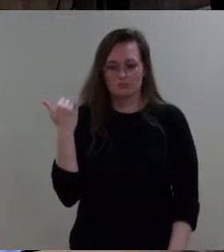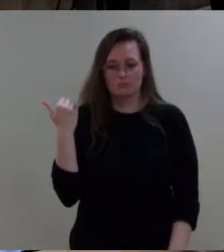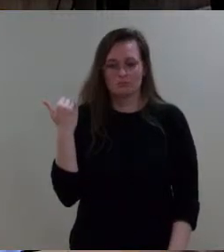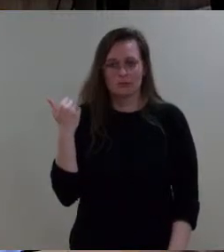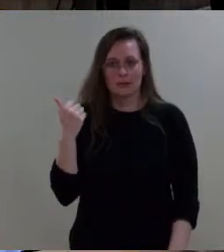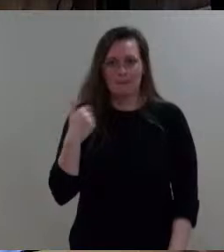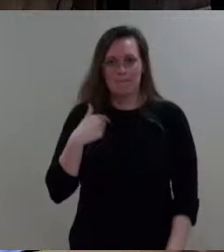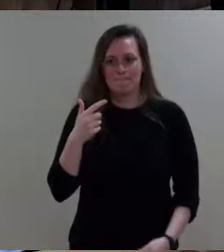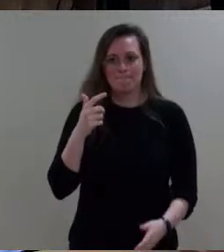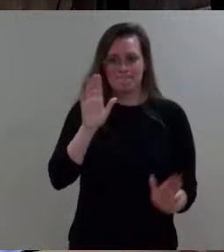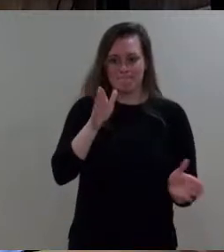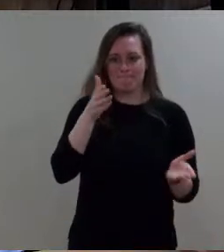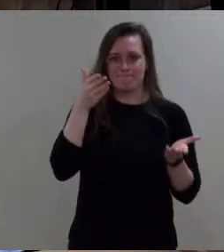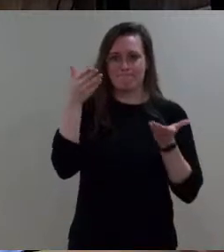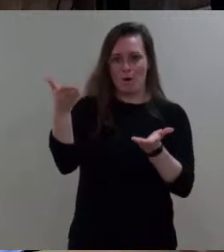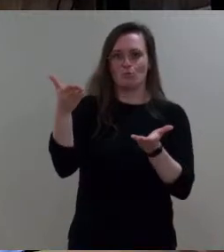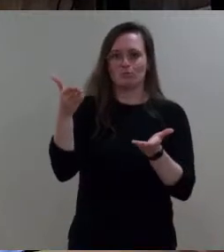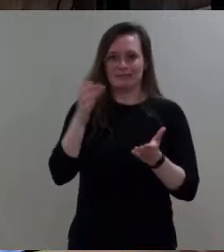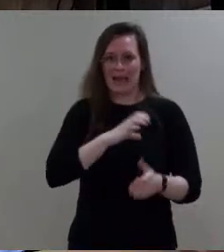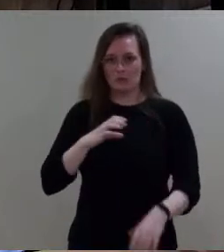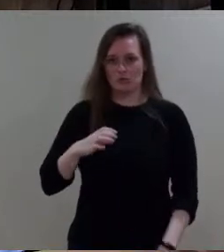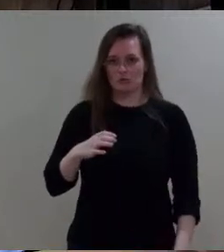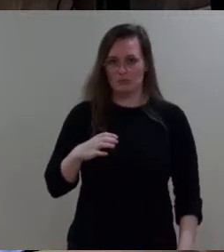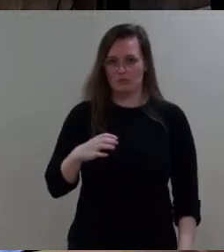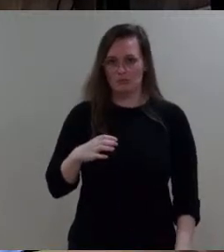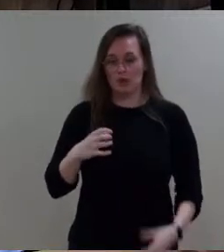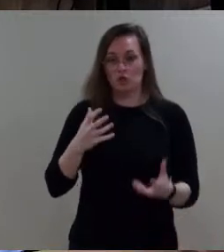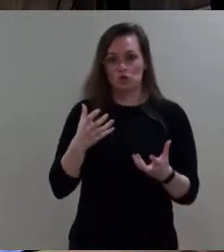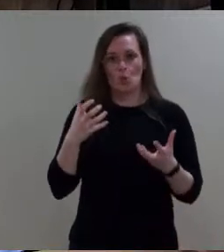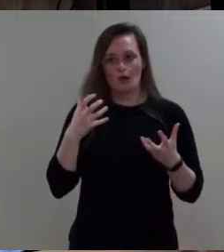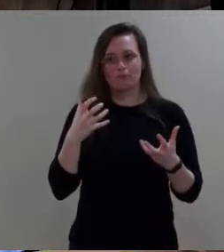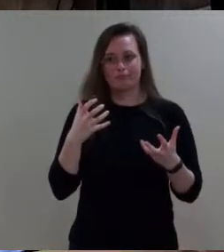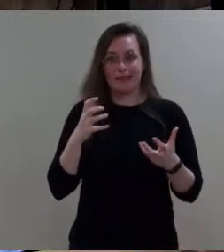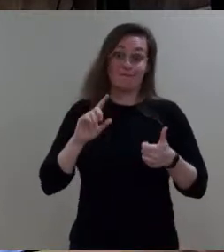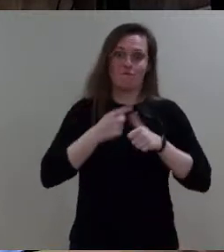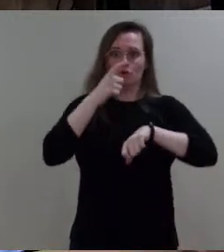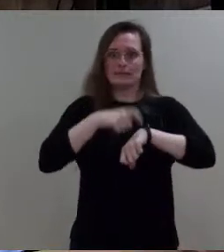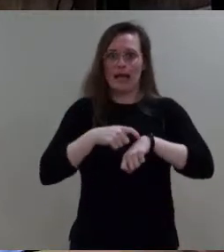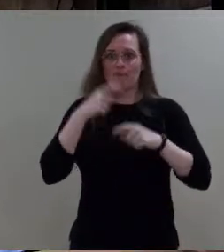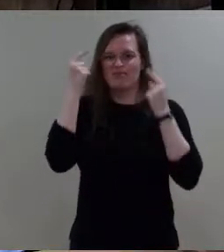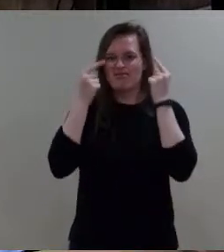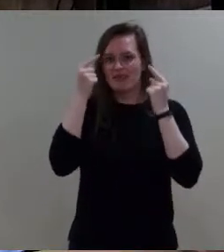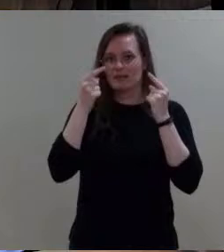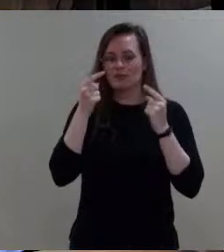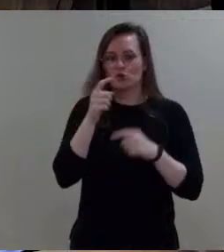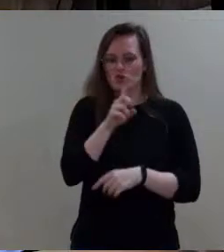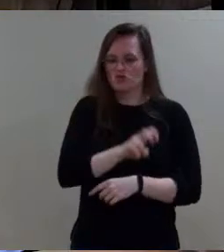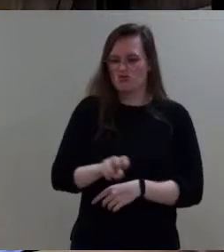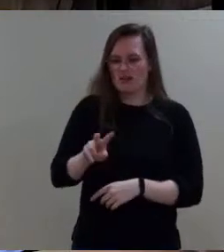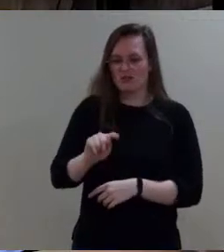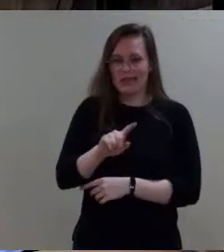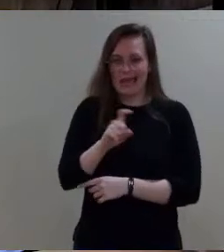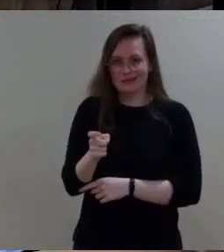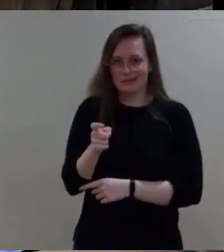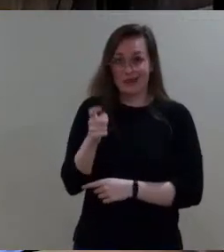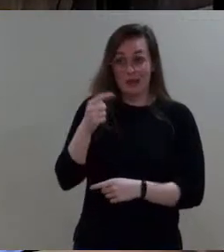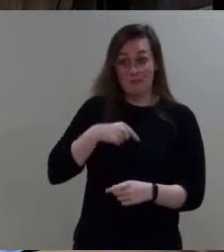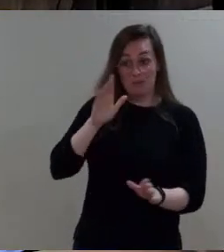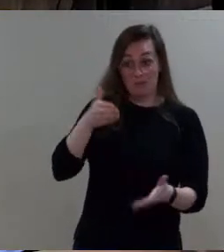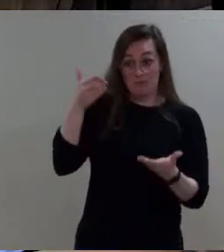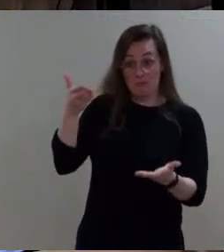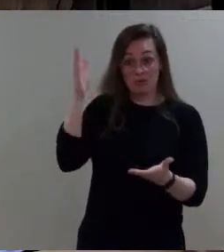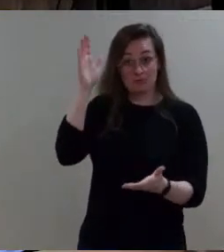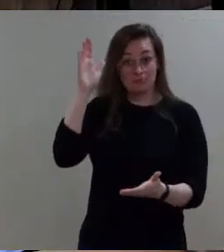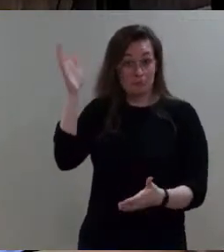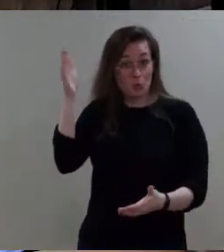council, and I wanted council to consider detransfer tax. And why I wanted council to do that was because I could